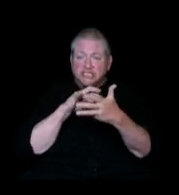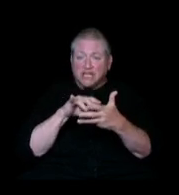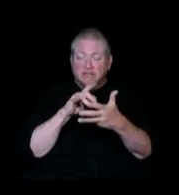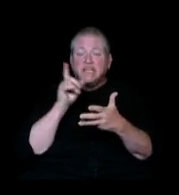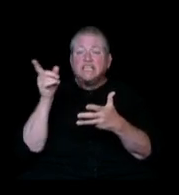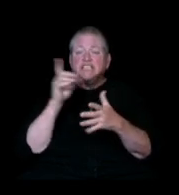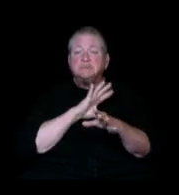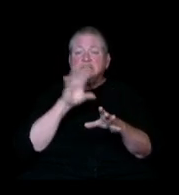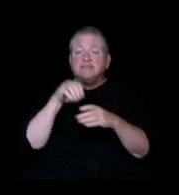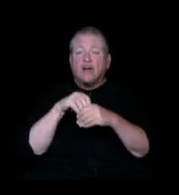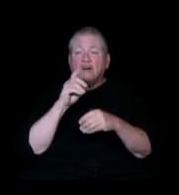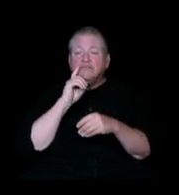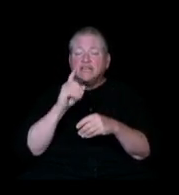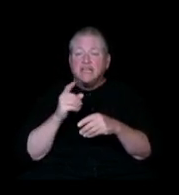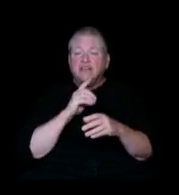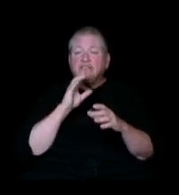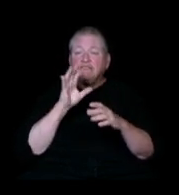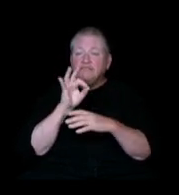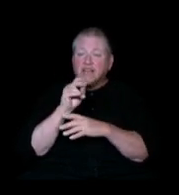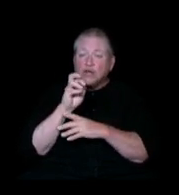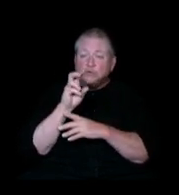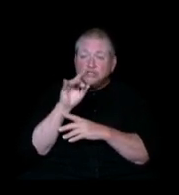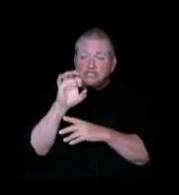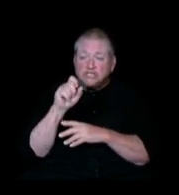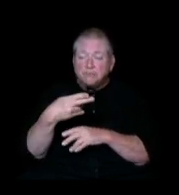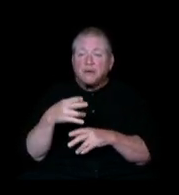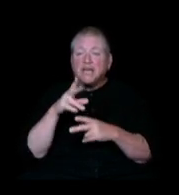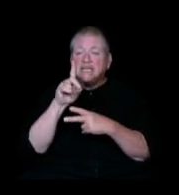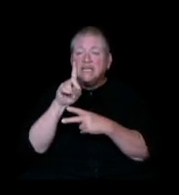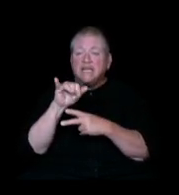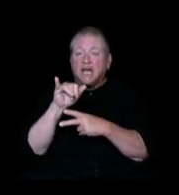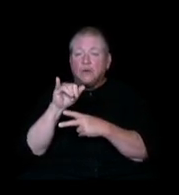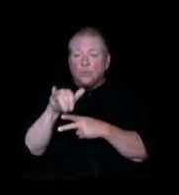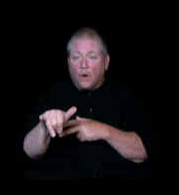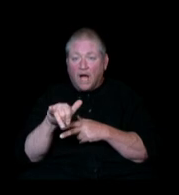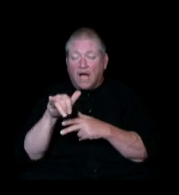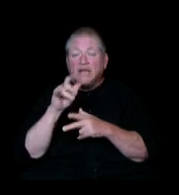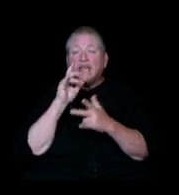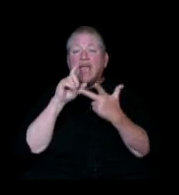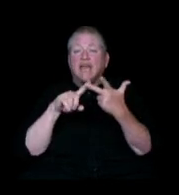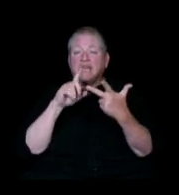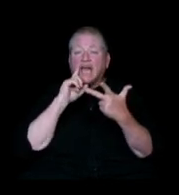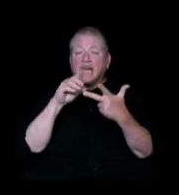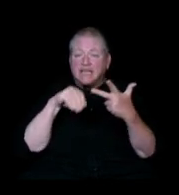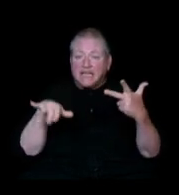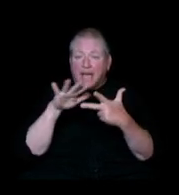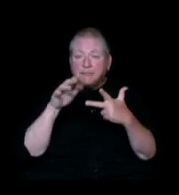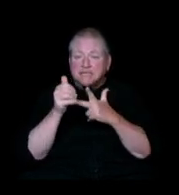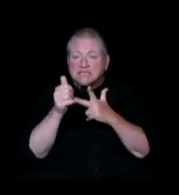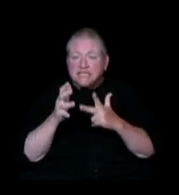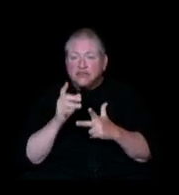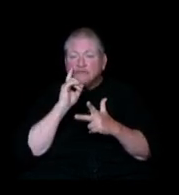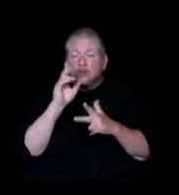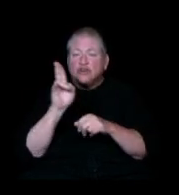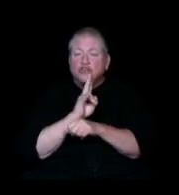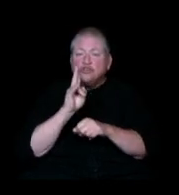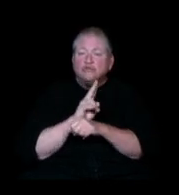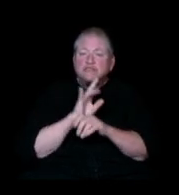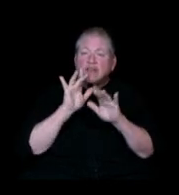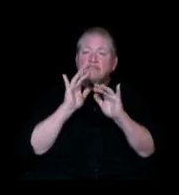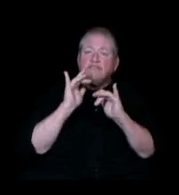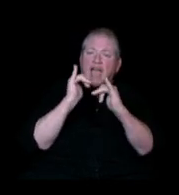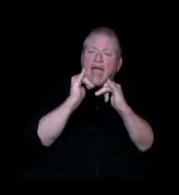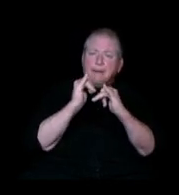as a Community Engagement Faculty Fellow, a DEI workshop facilitator, and is known as a campus leader for her use of empathy